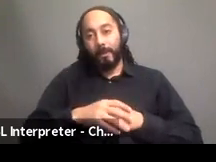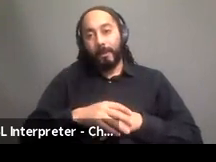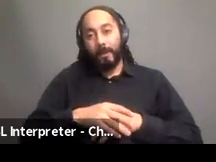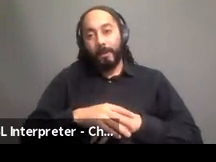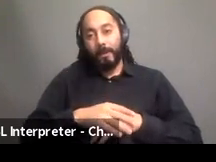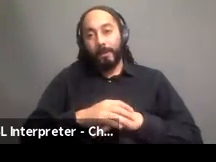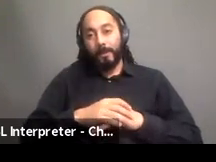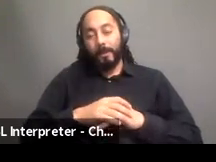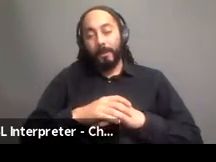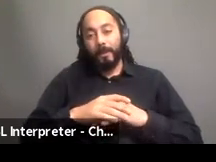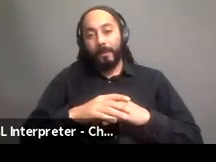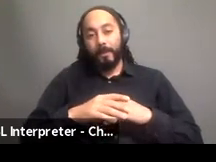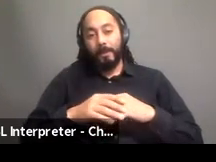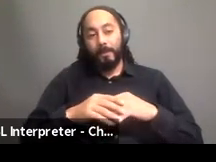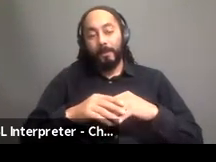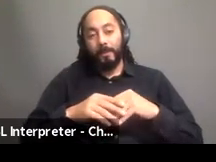But